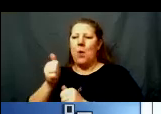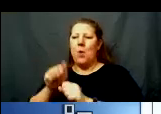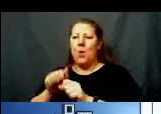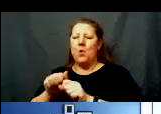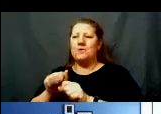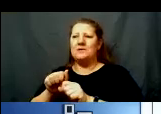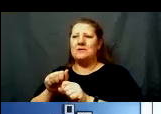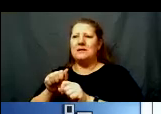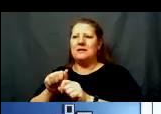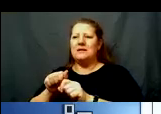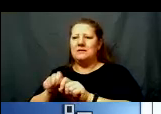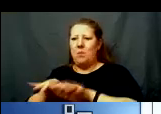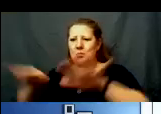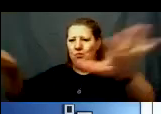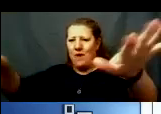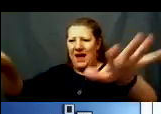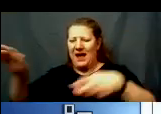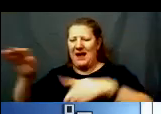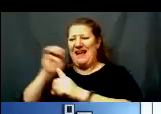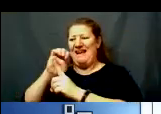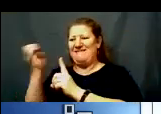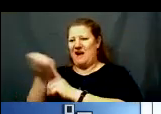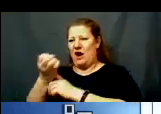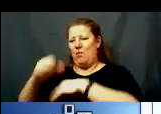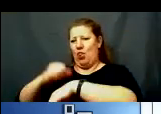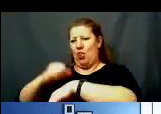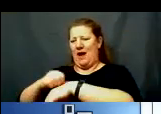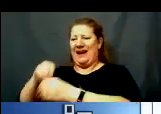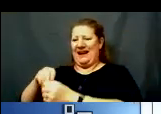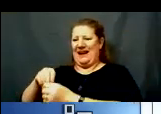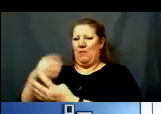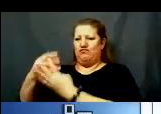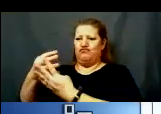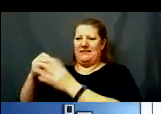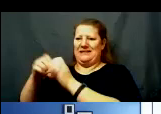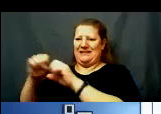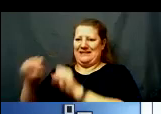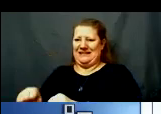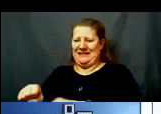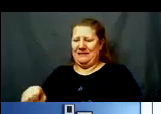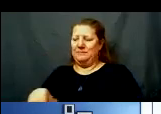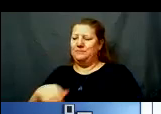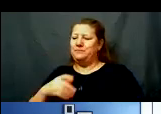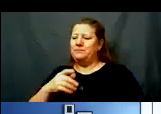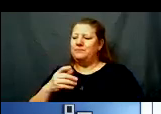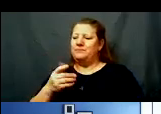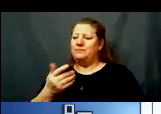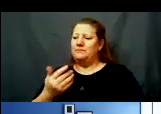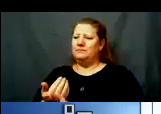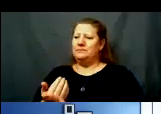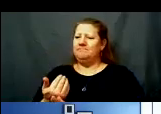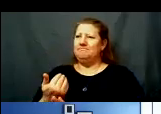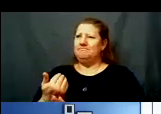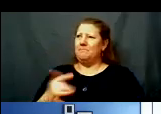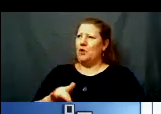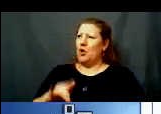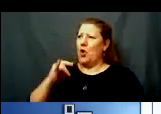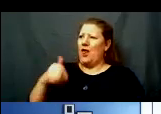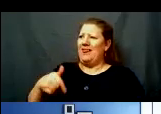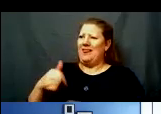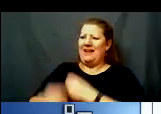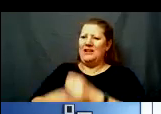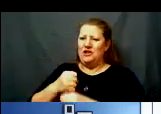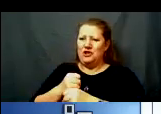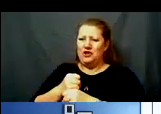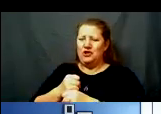justice threat that I have seen in the prison systems. Just earlier this year, I was talking to a prisoner who told me,